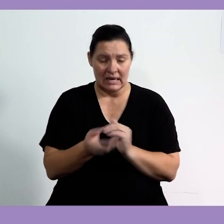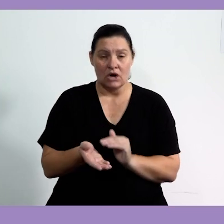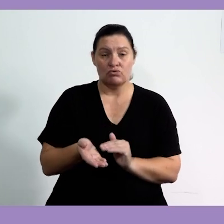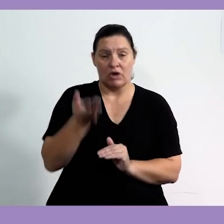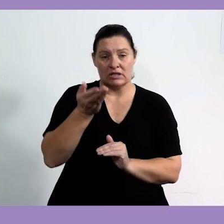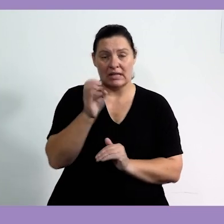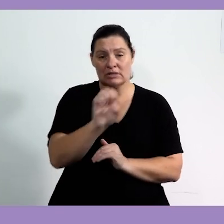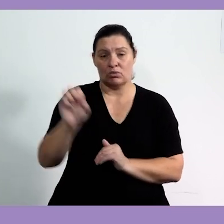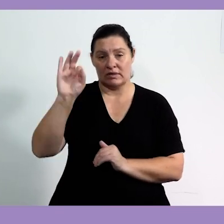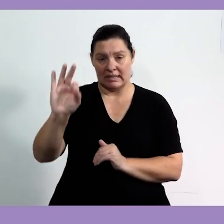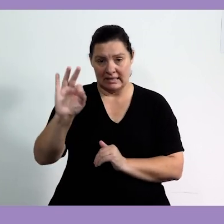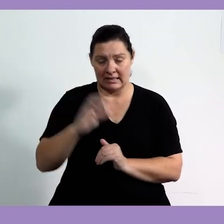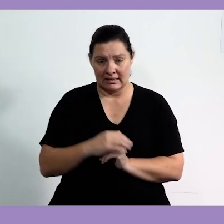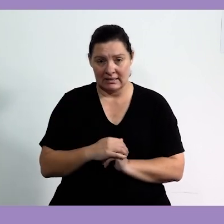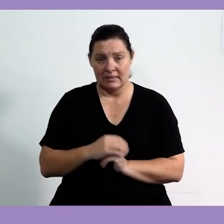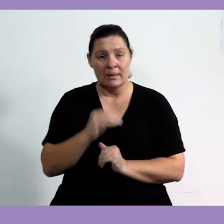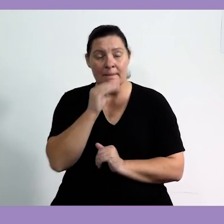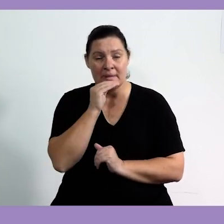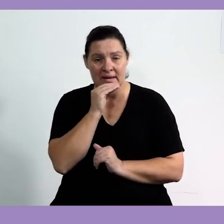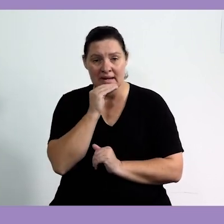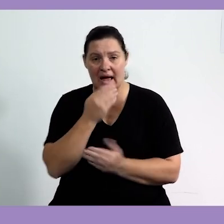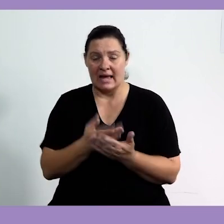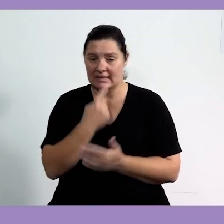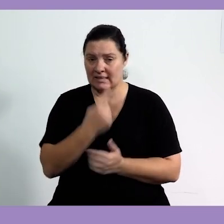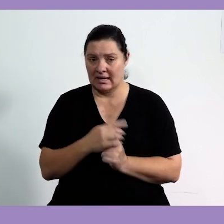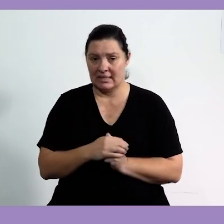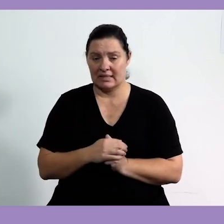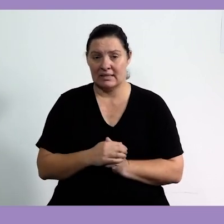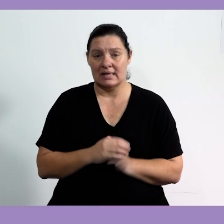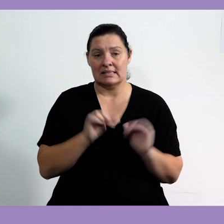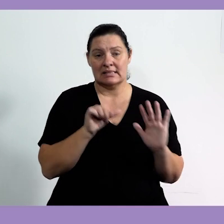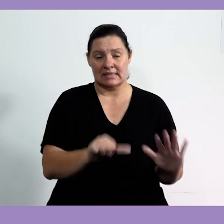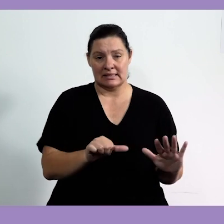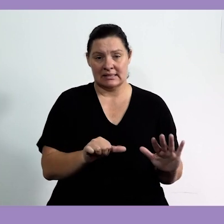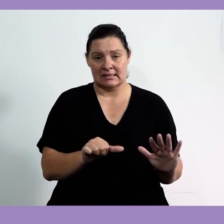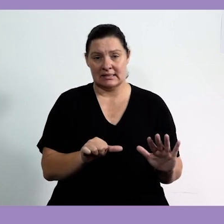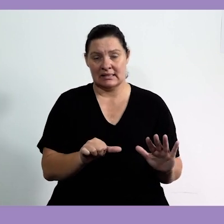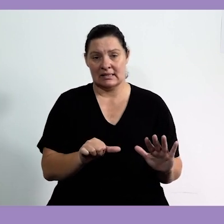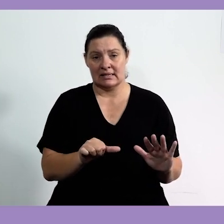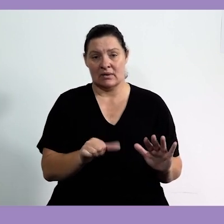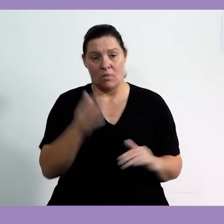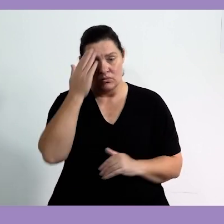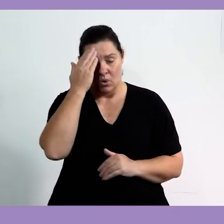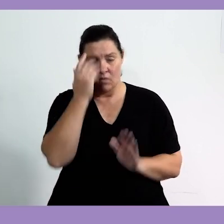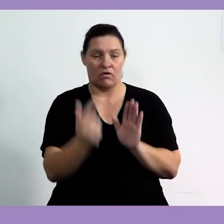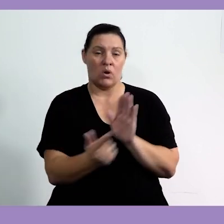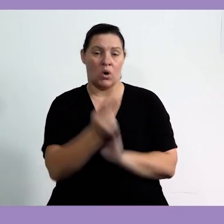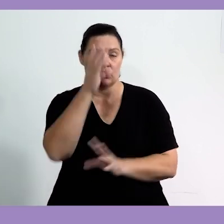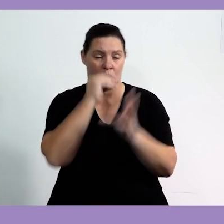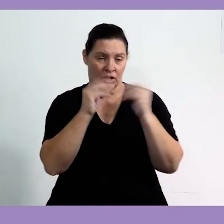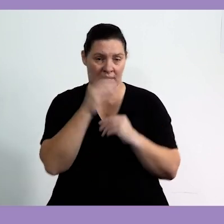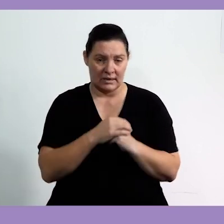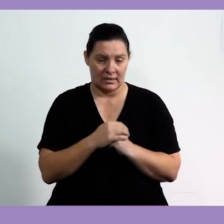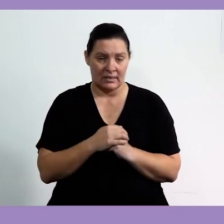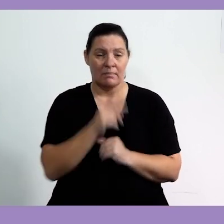product is raised to the exponent 3. This means that I can say 6, and we know that according to the laws that